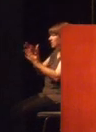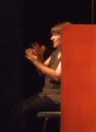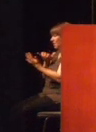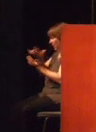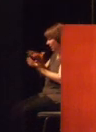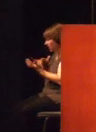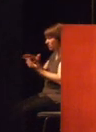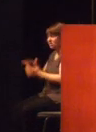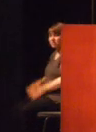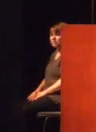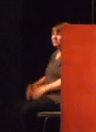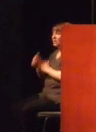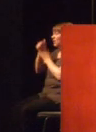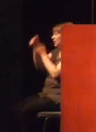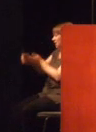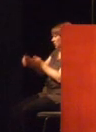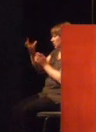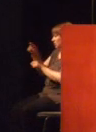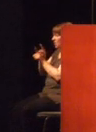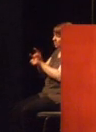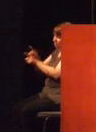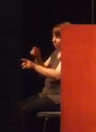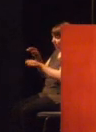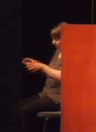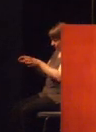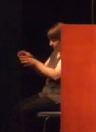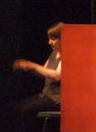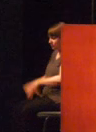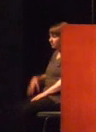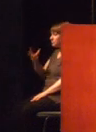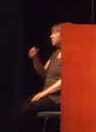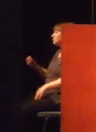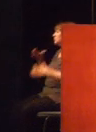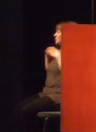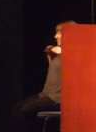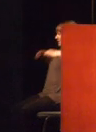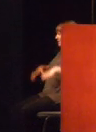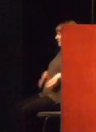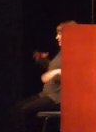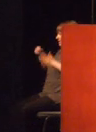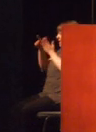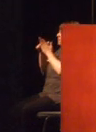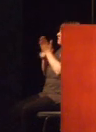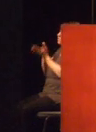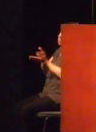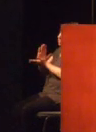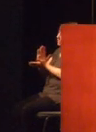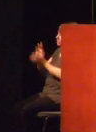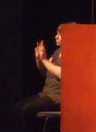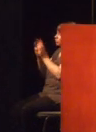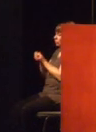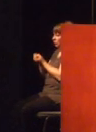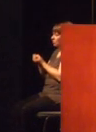calculators, leadership and mentoring activities, and a citizen and legal rights workshop, which is provided by our